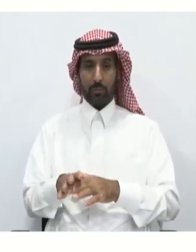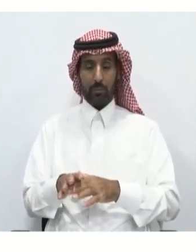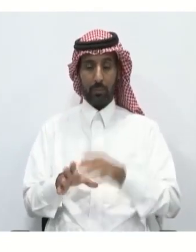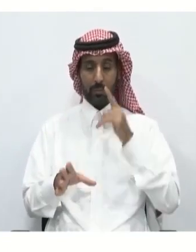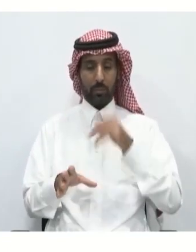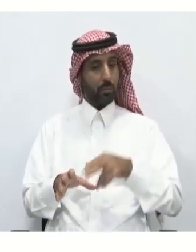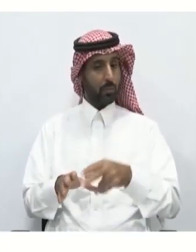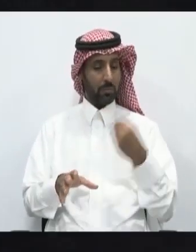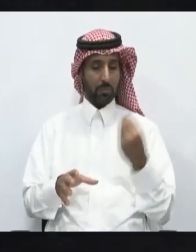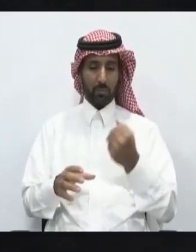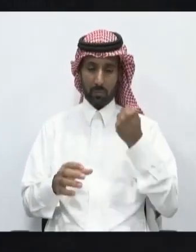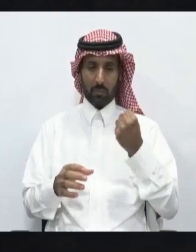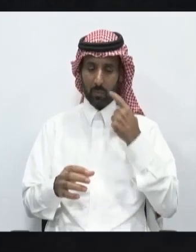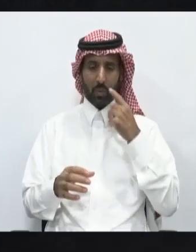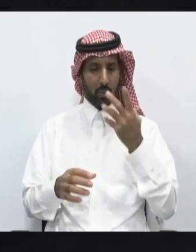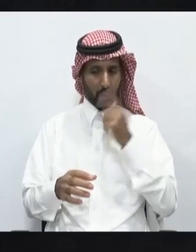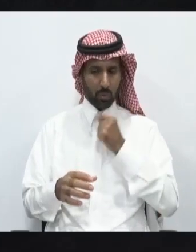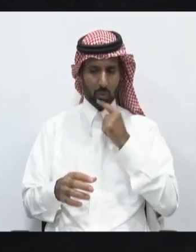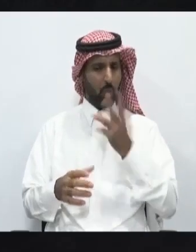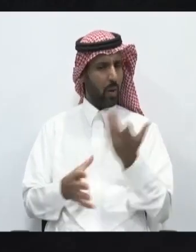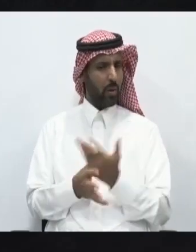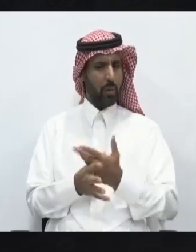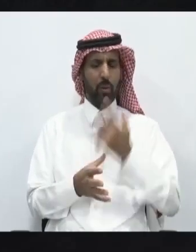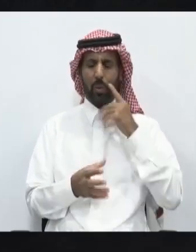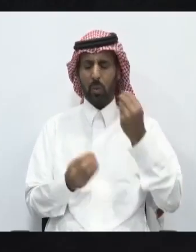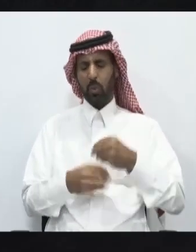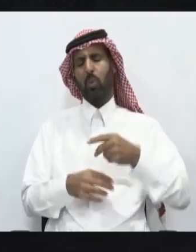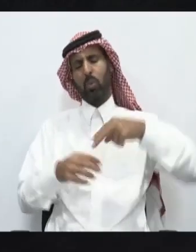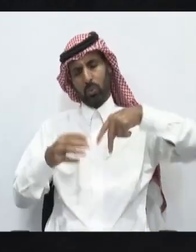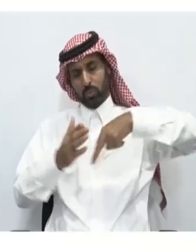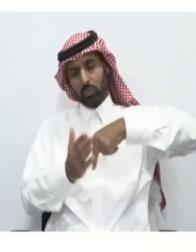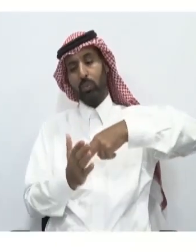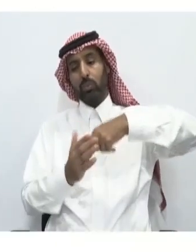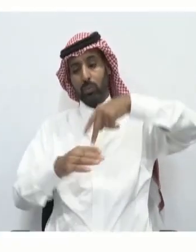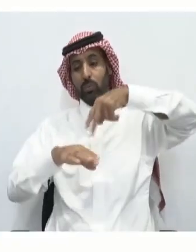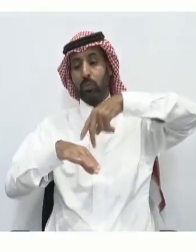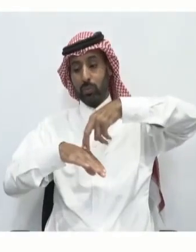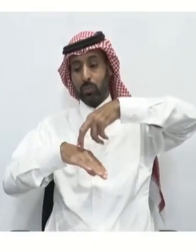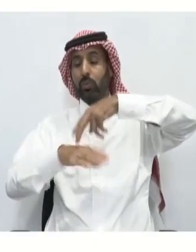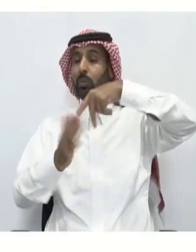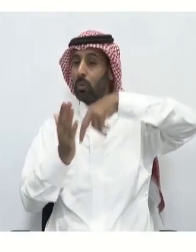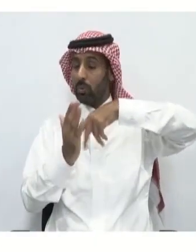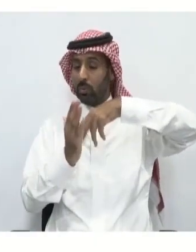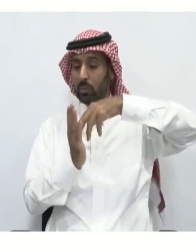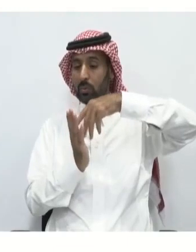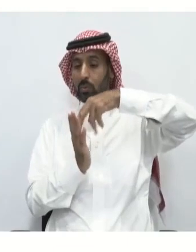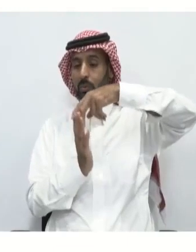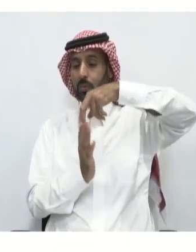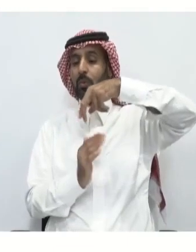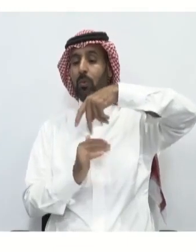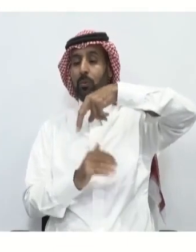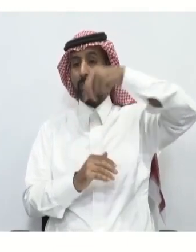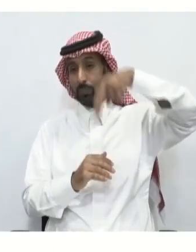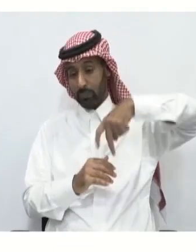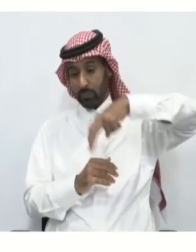to be physically fit to enjoy this camp. Why is that? Yes, as we mentioned before, because they need to